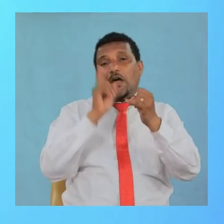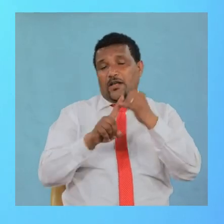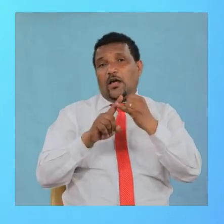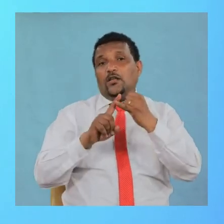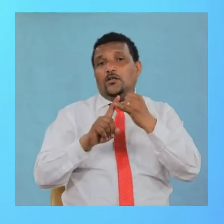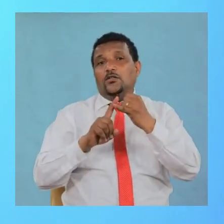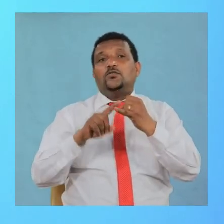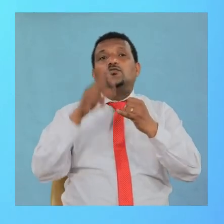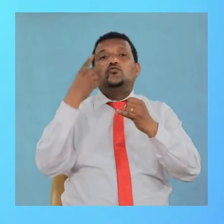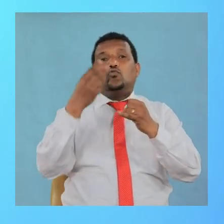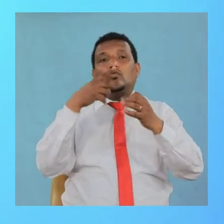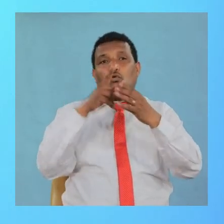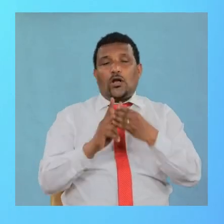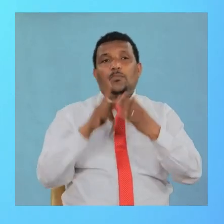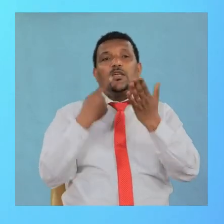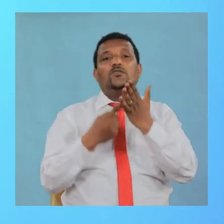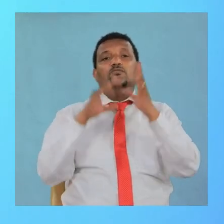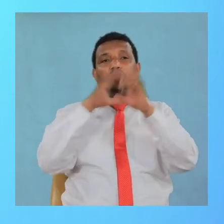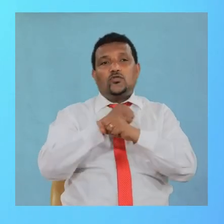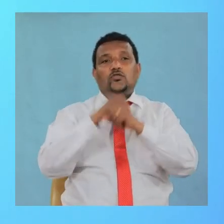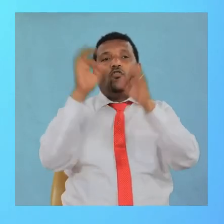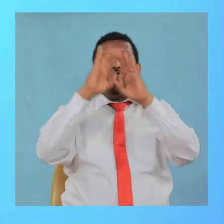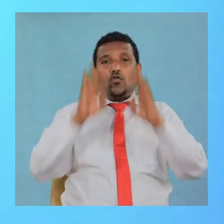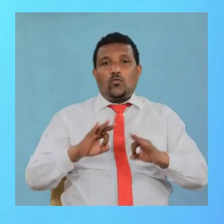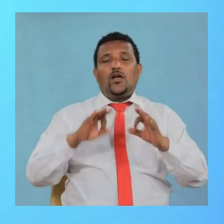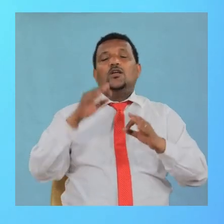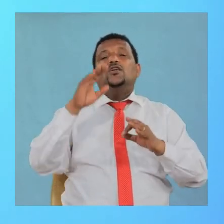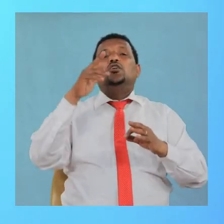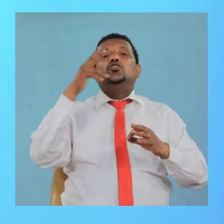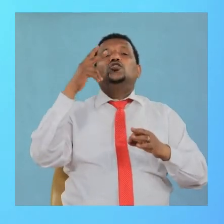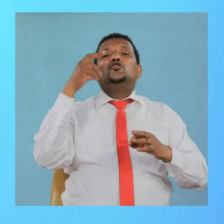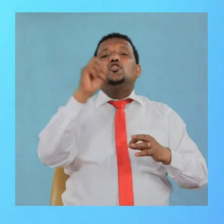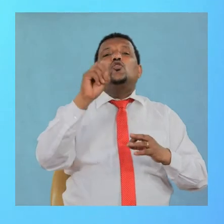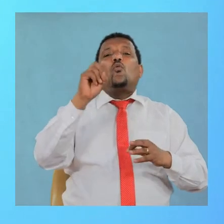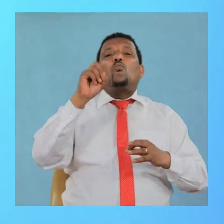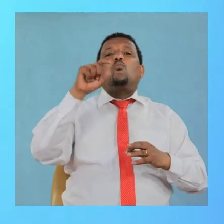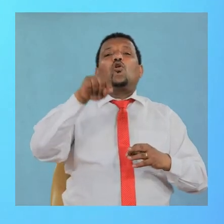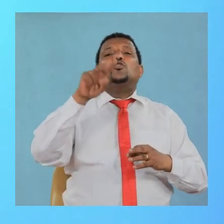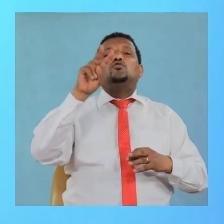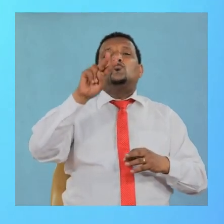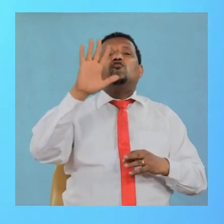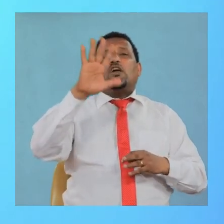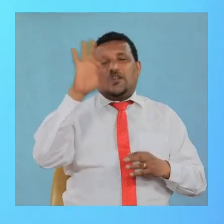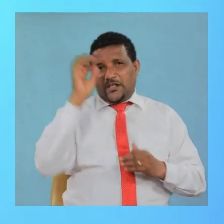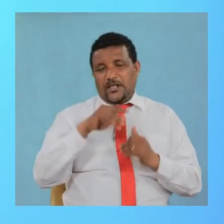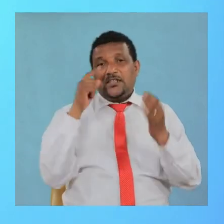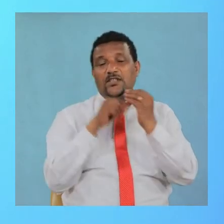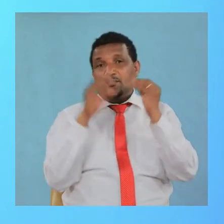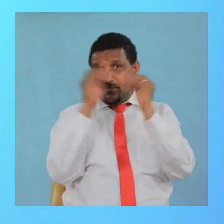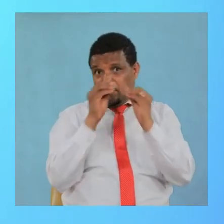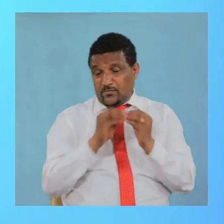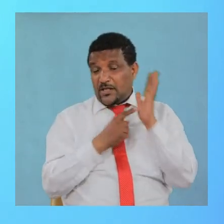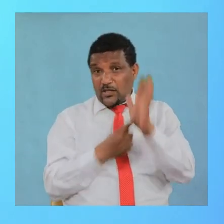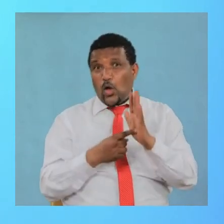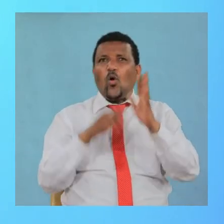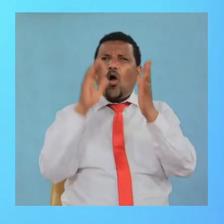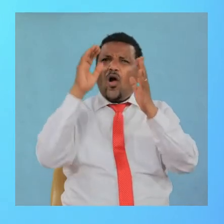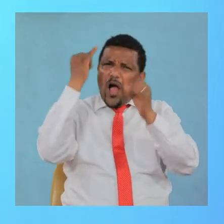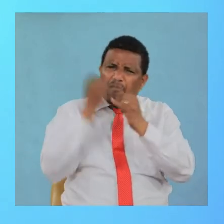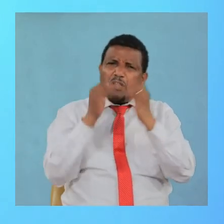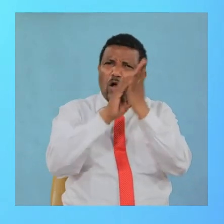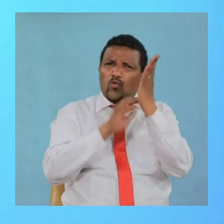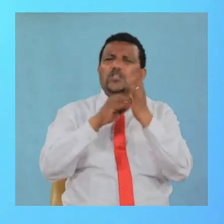this information on this formula, we get 0.25. This shows us mathematically, after calculating the